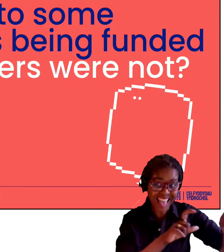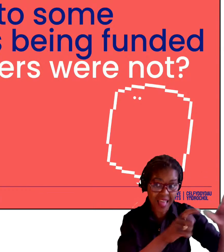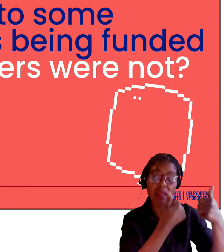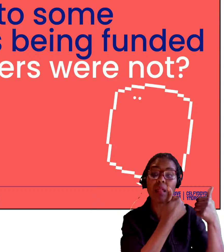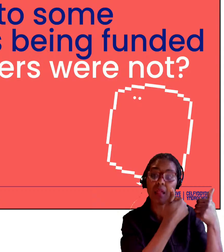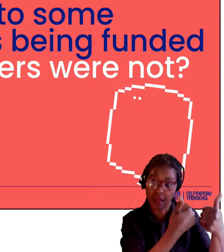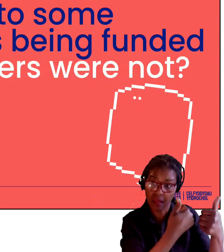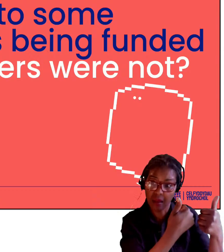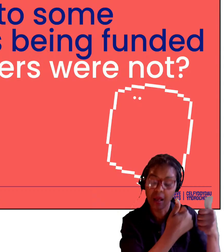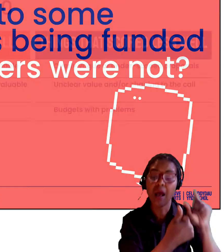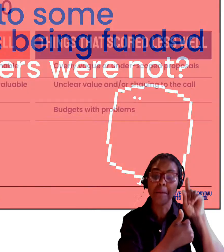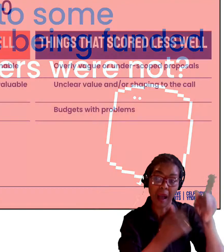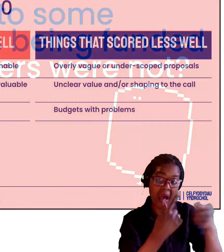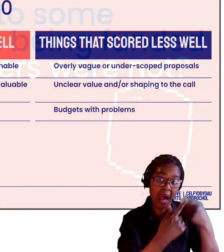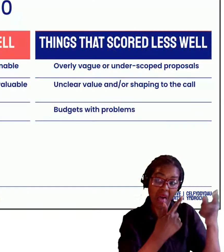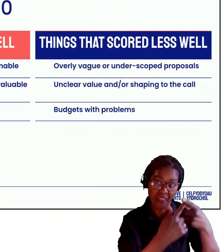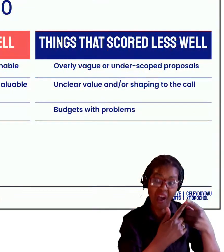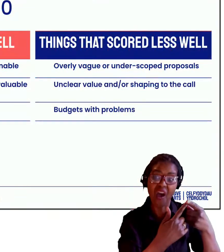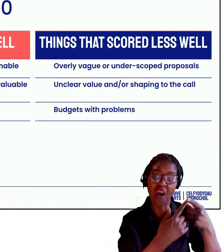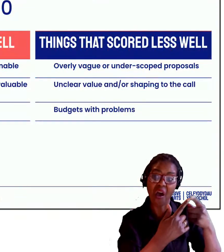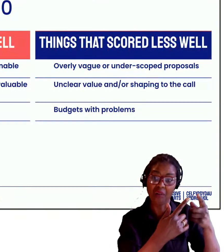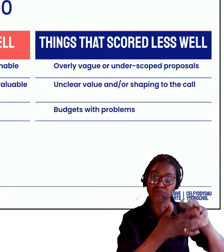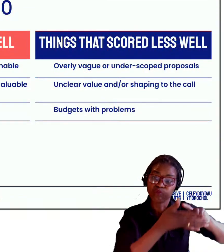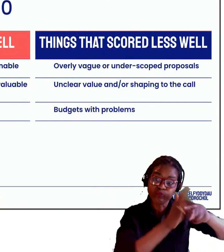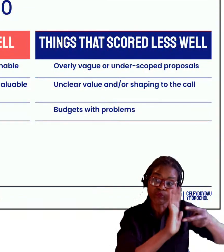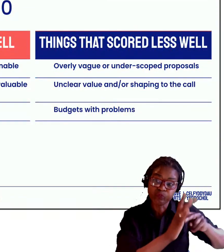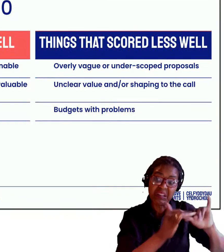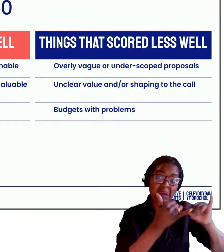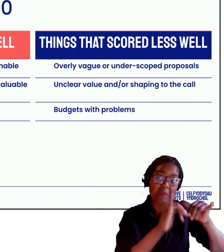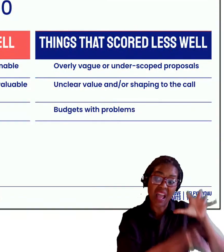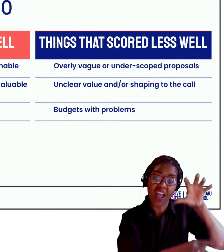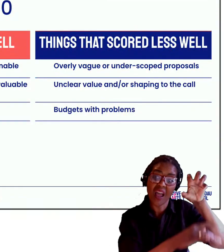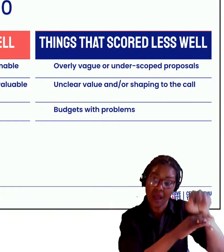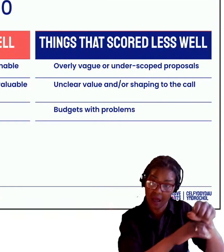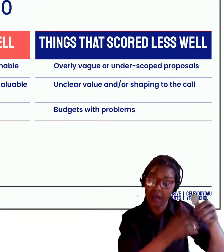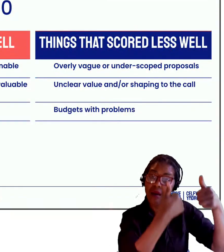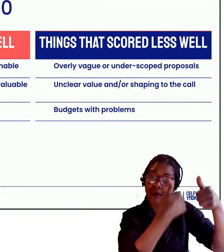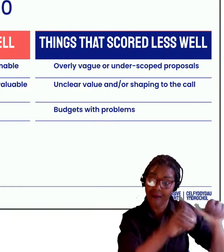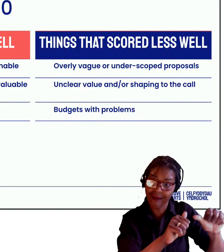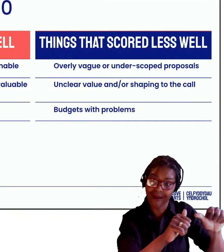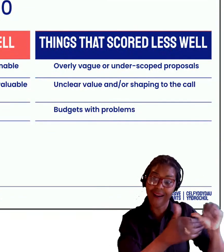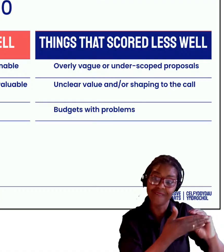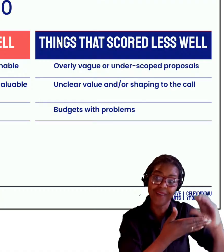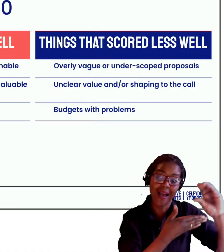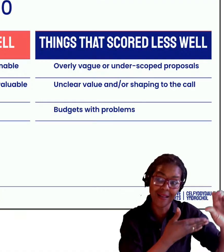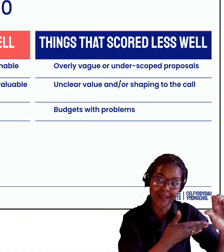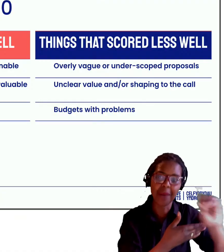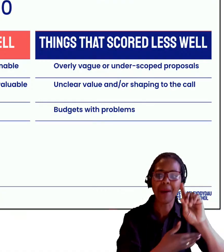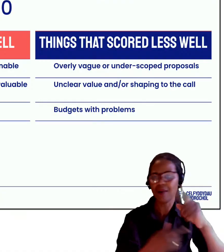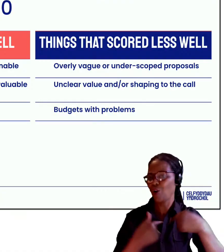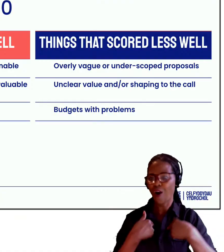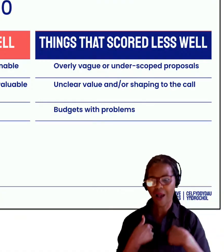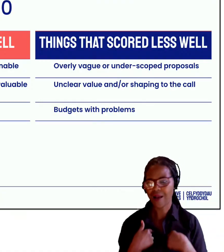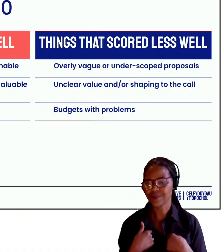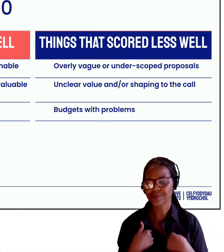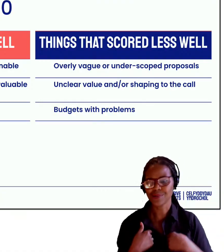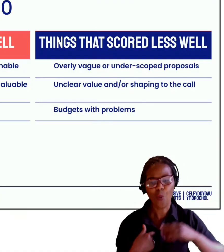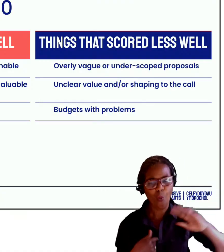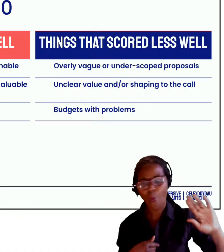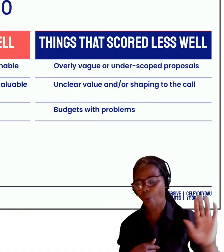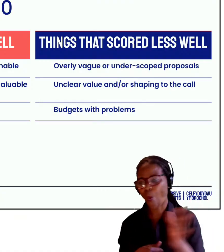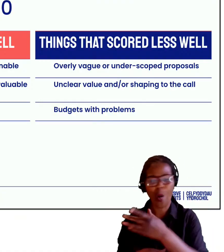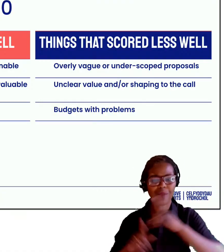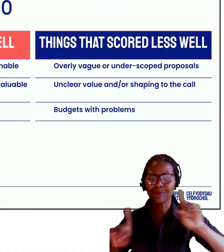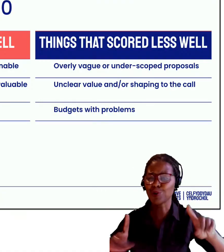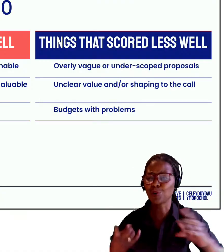funding. So moving on, Michelle and I are going to talk through each strand and things that scored well and things that scored less well. So each of